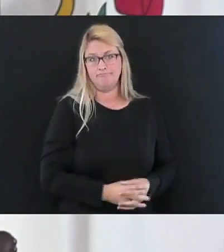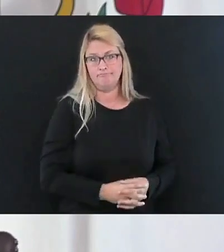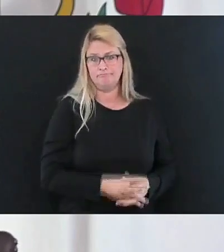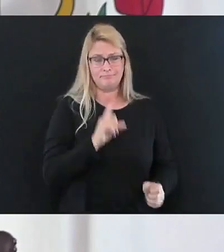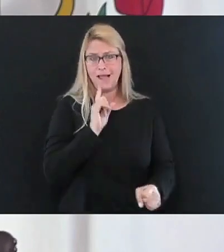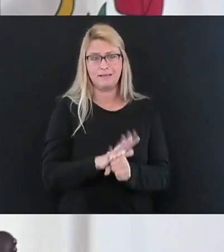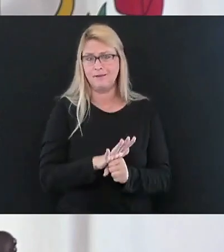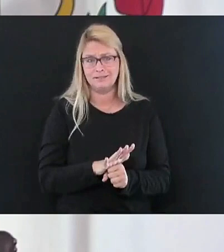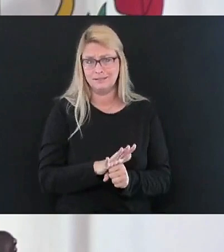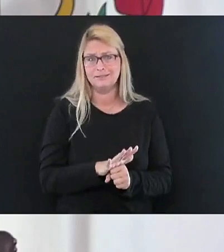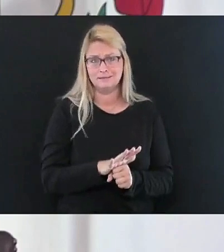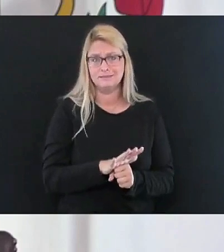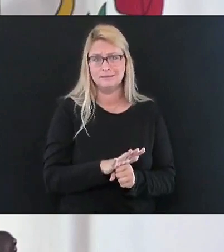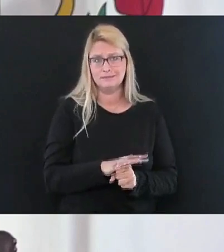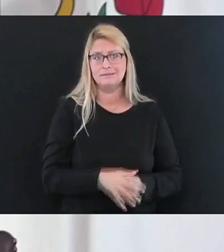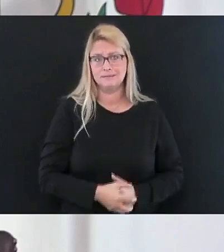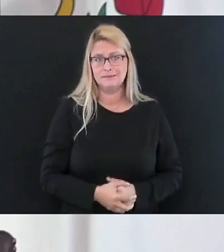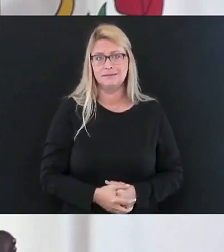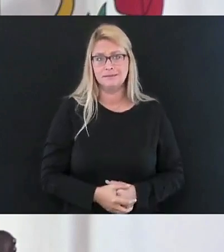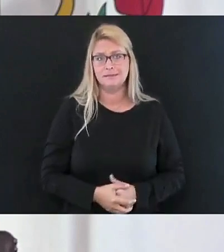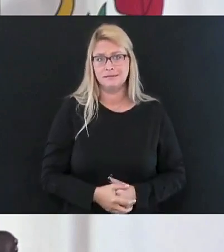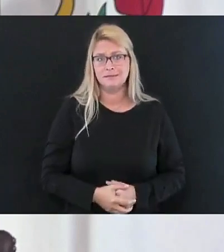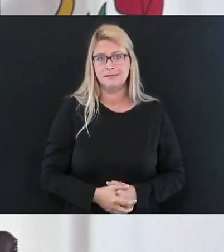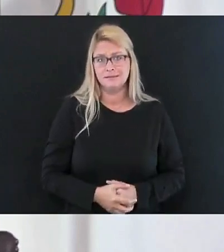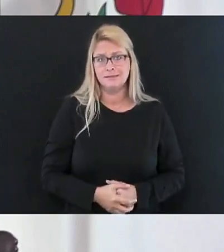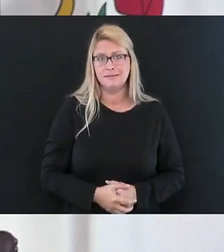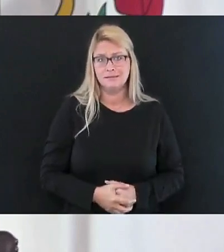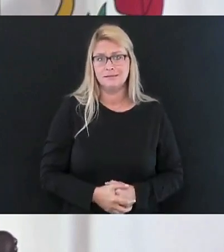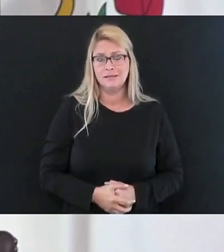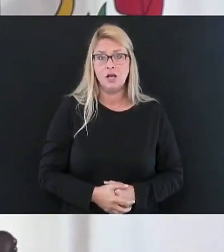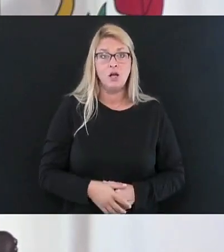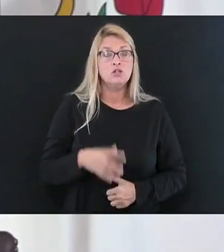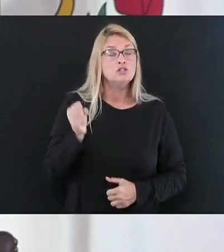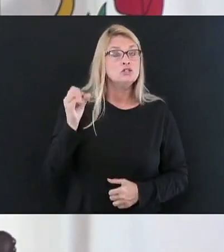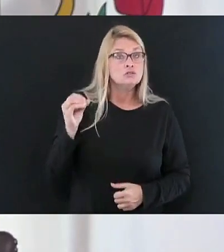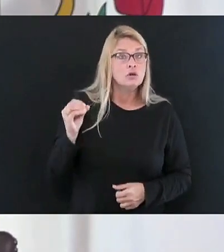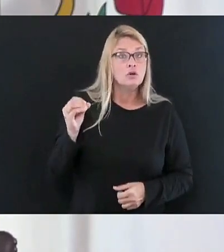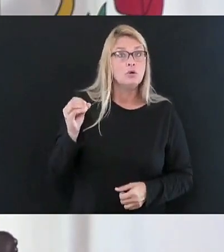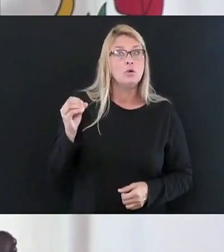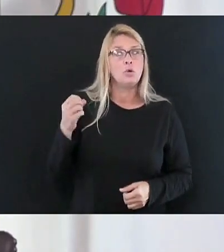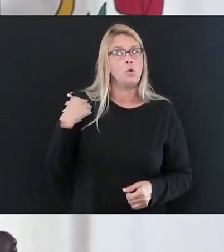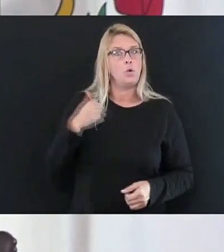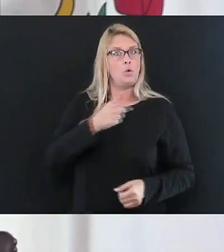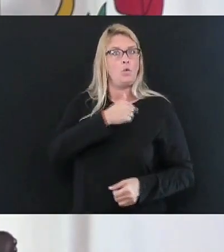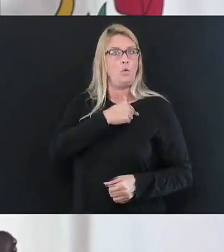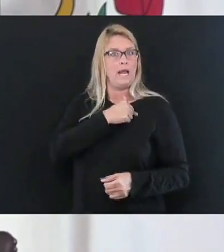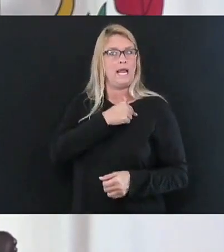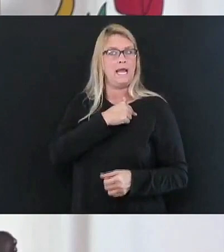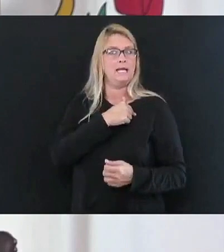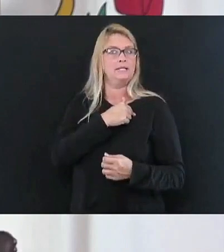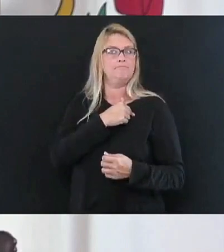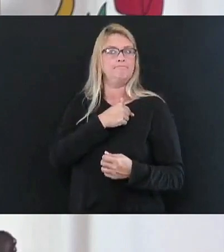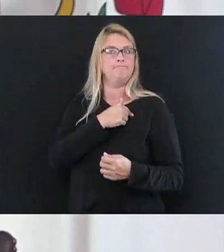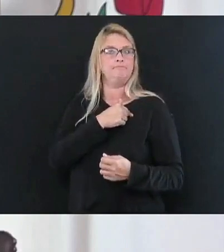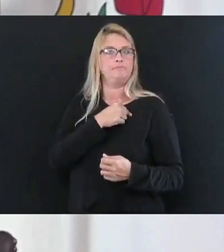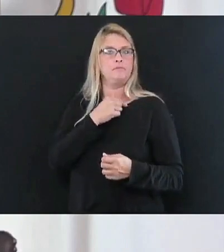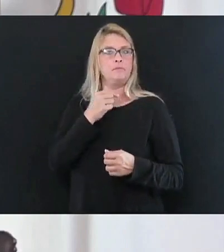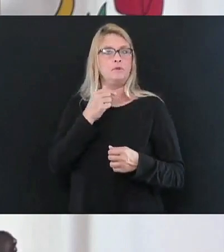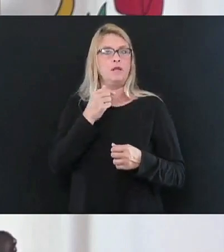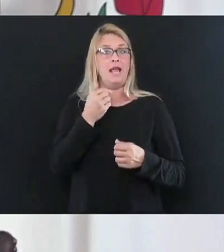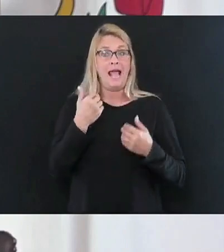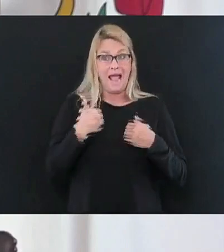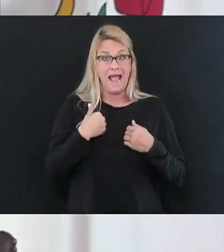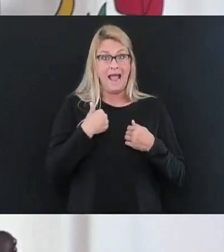Guarantee it. So we go by a map that gives us two